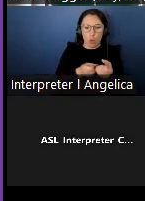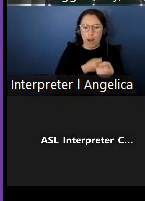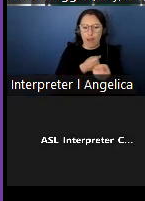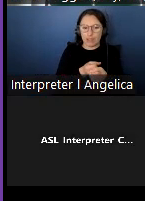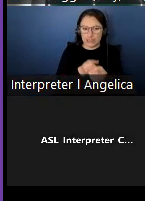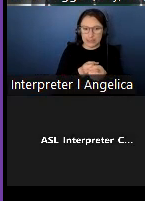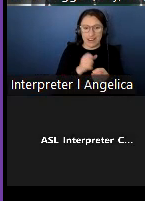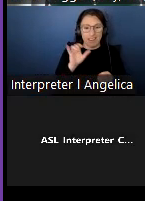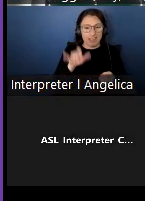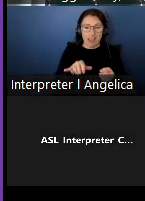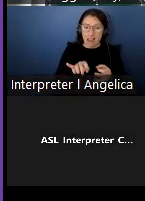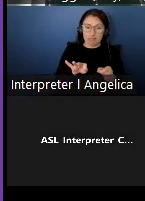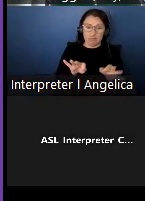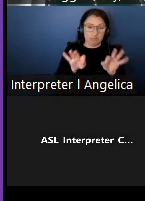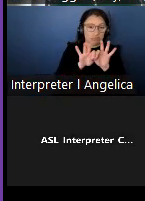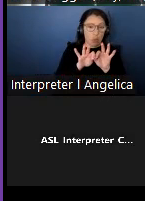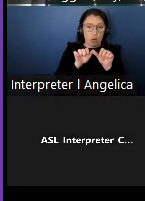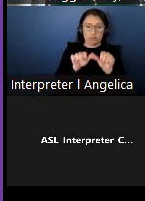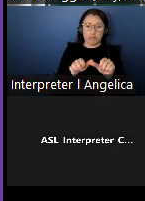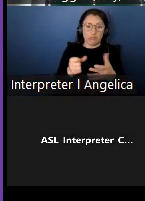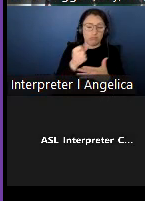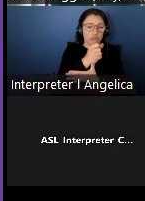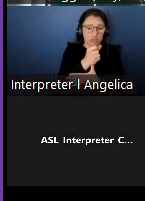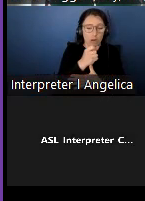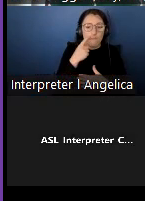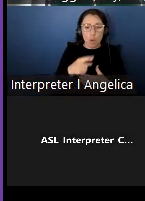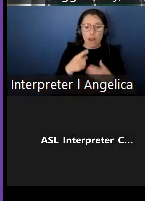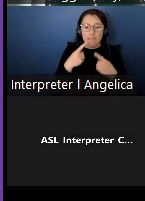remains integral in ensuring effective